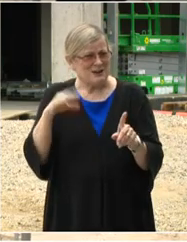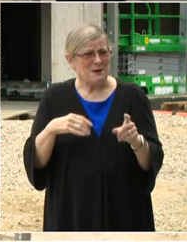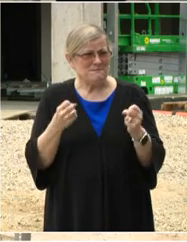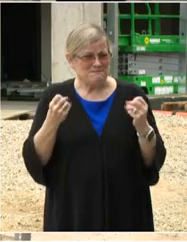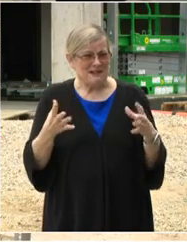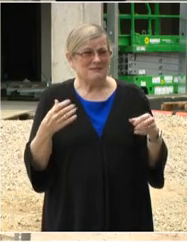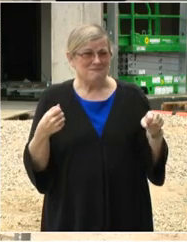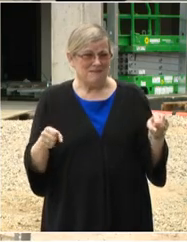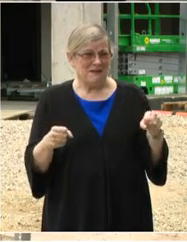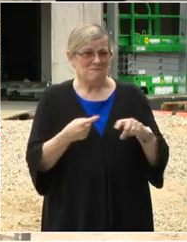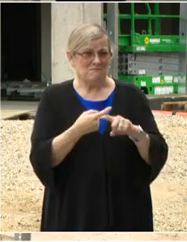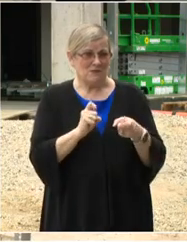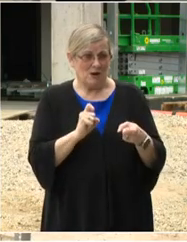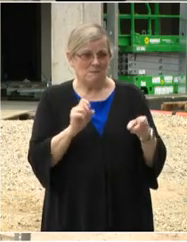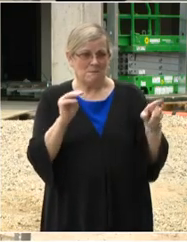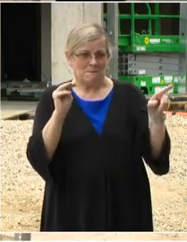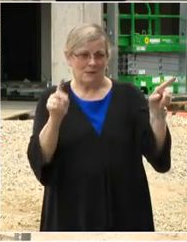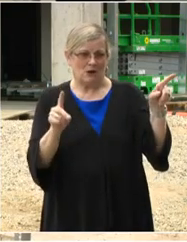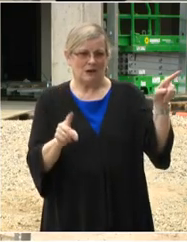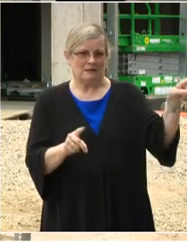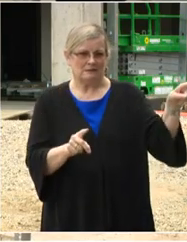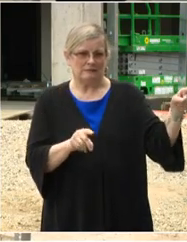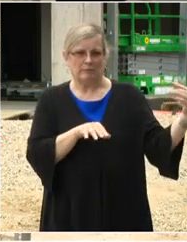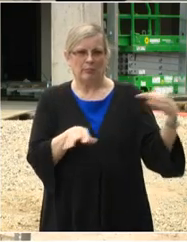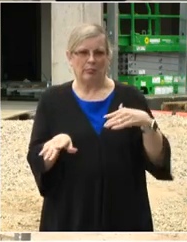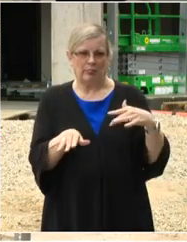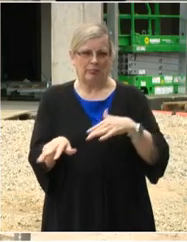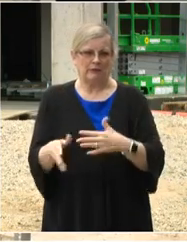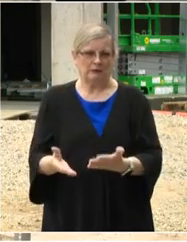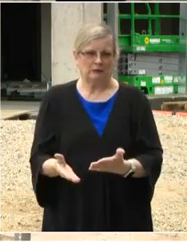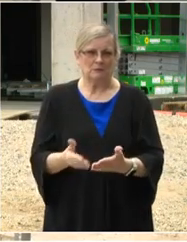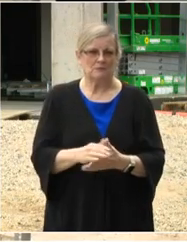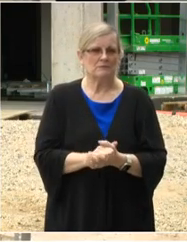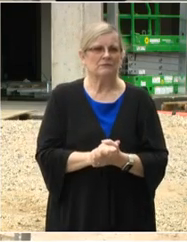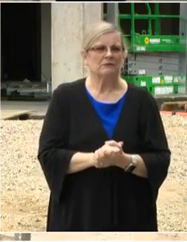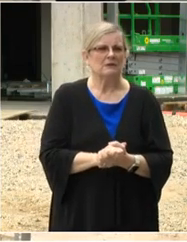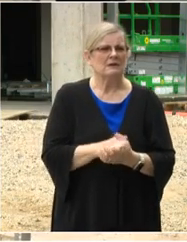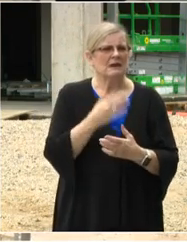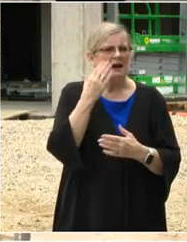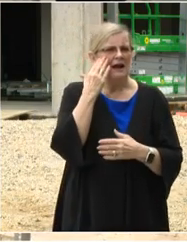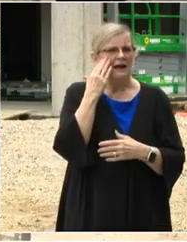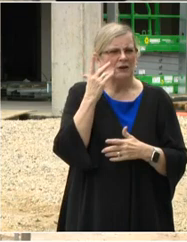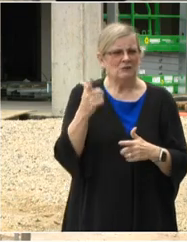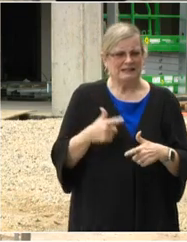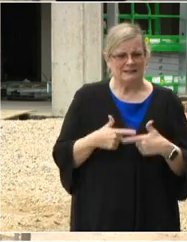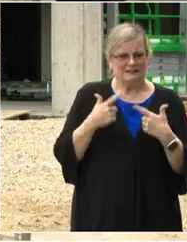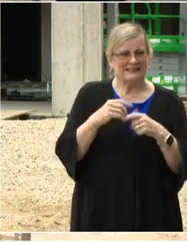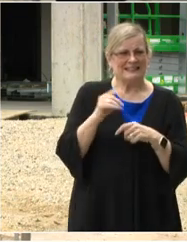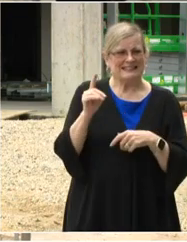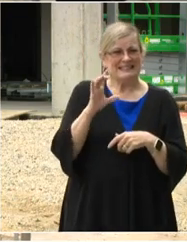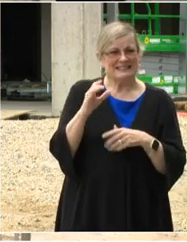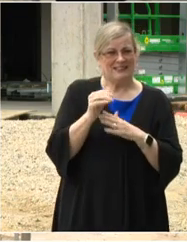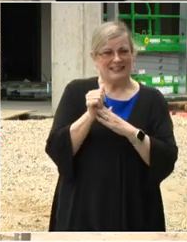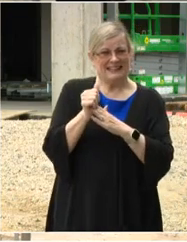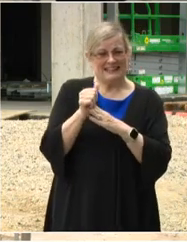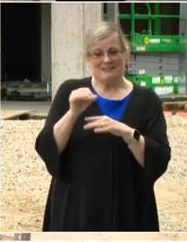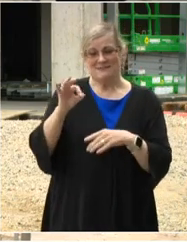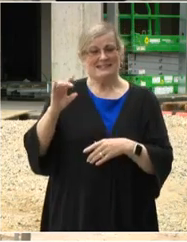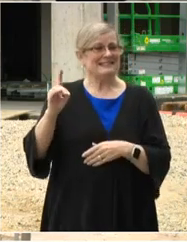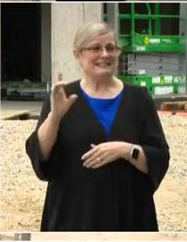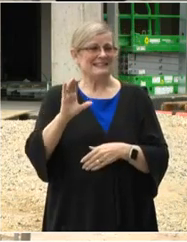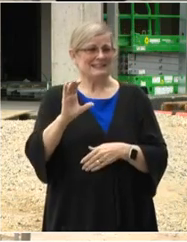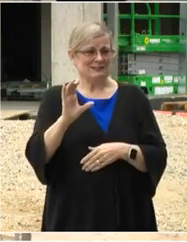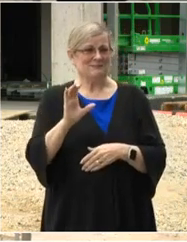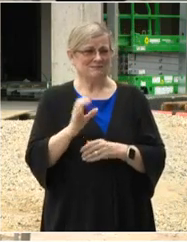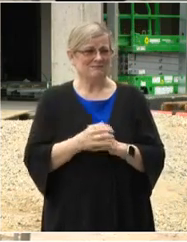And then two more off-topic questions for you, Mayor. I know you're a resident, also the leader of the city, but also a resident, so you have two stakes in this